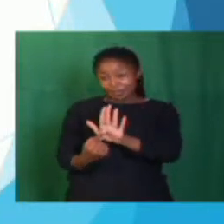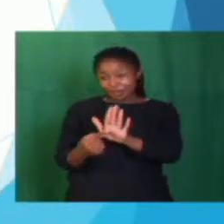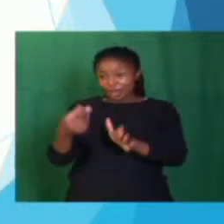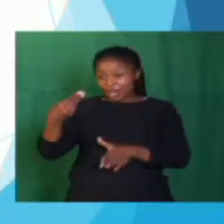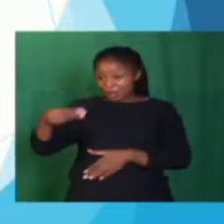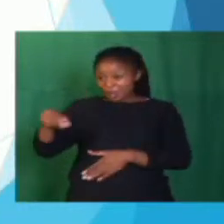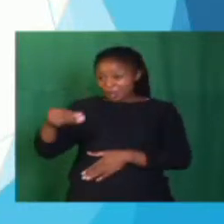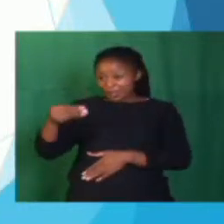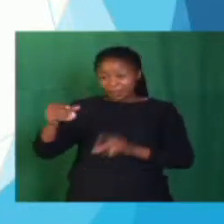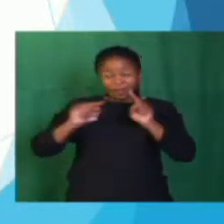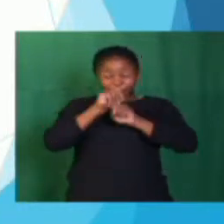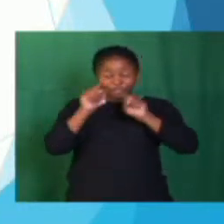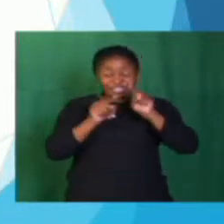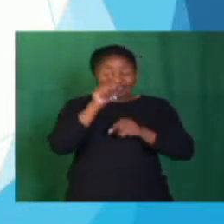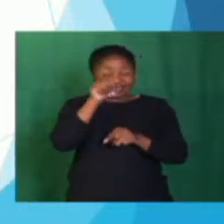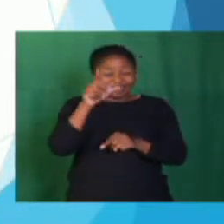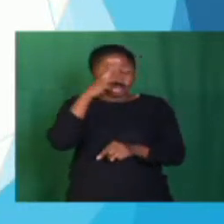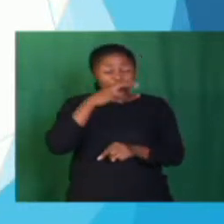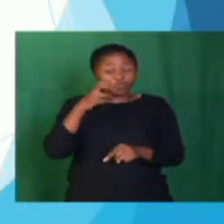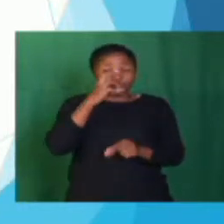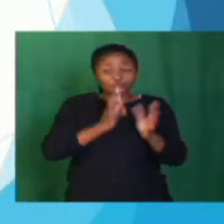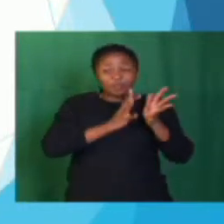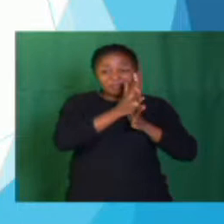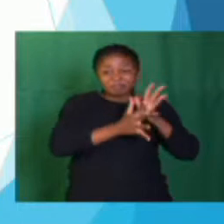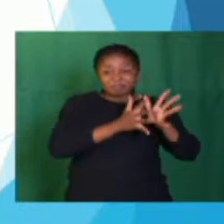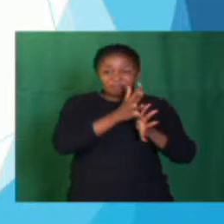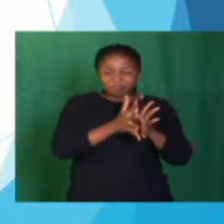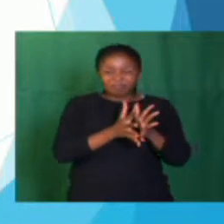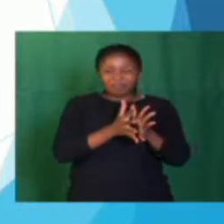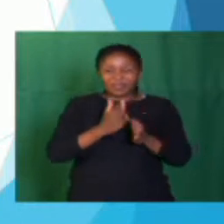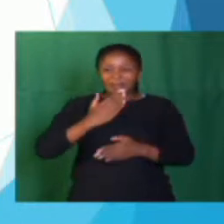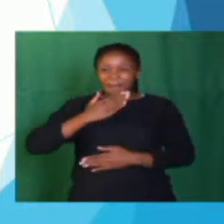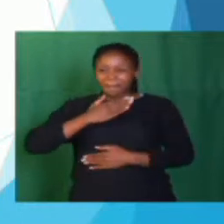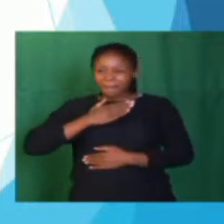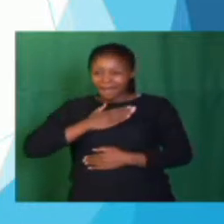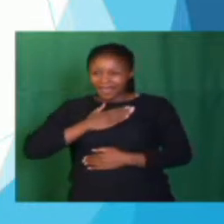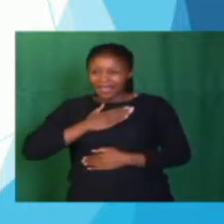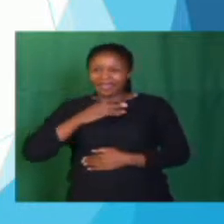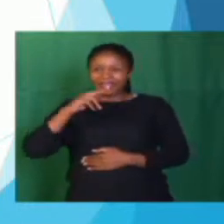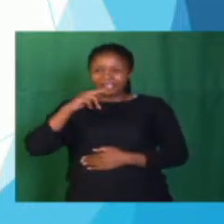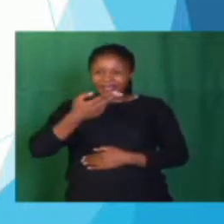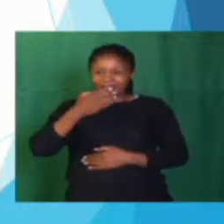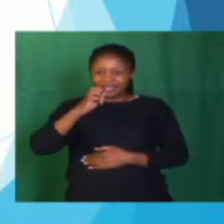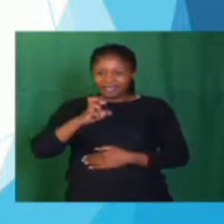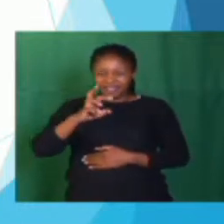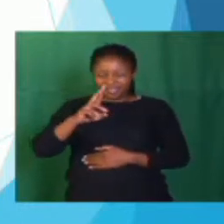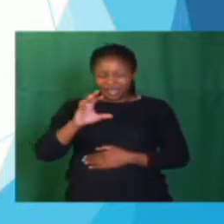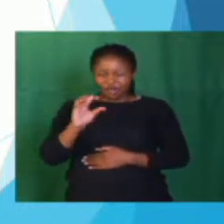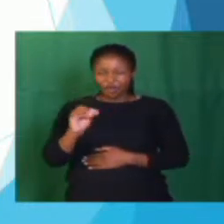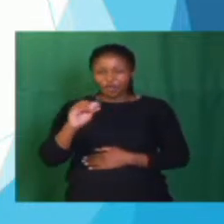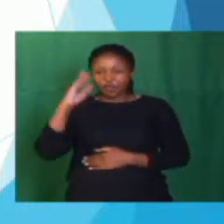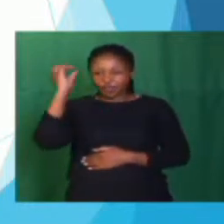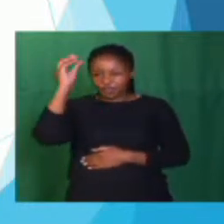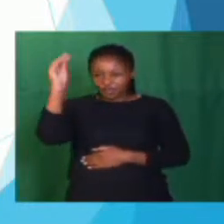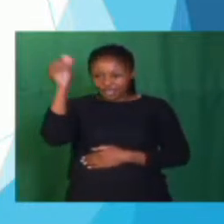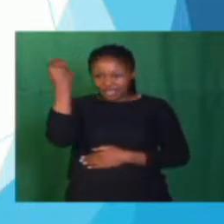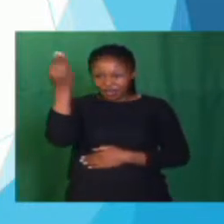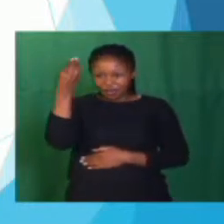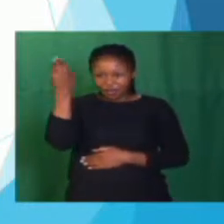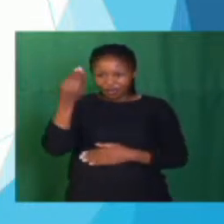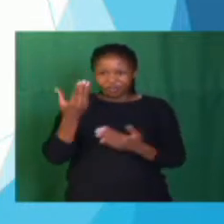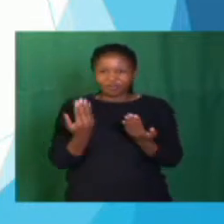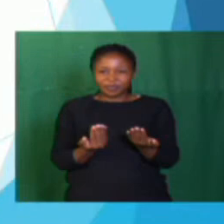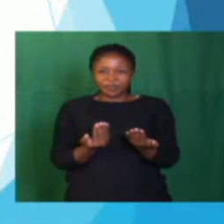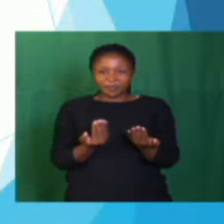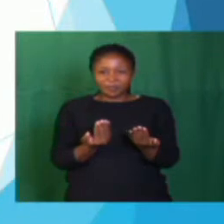going to show it to you. It is in this way. There are bullets. You are analyzing. You are able to ask as you study the